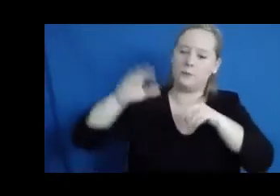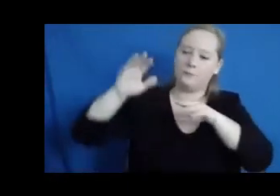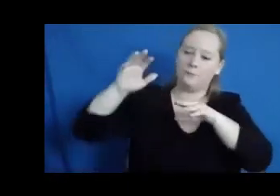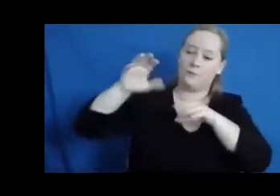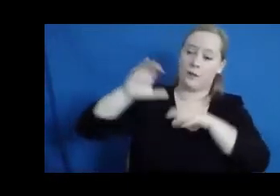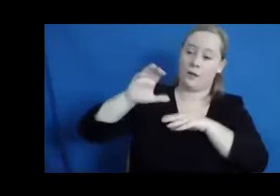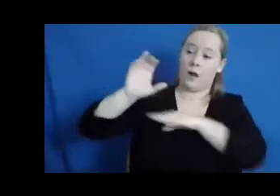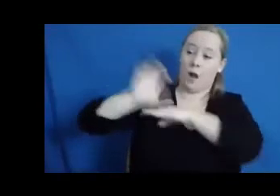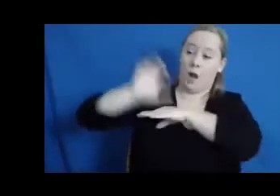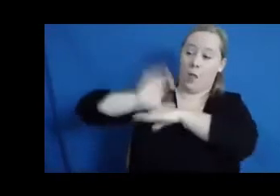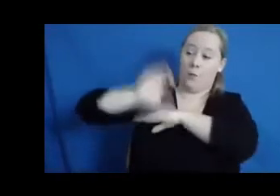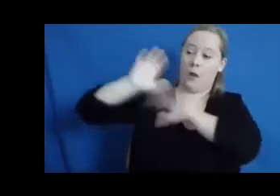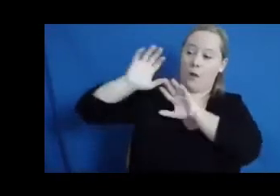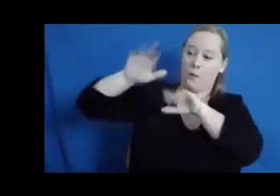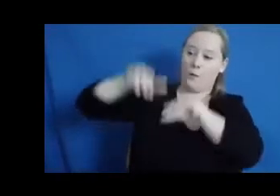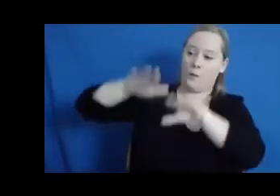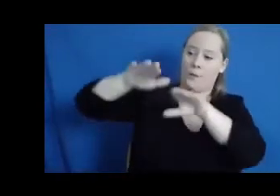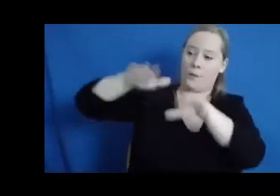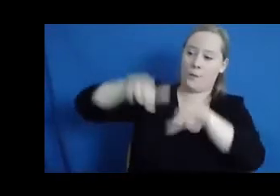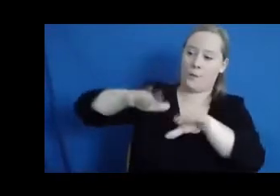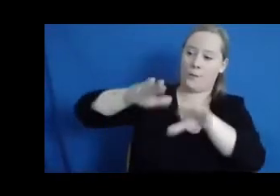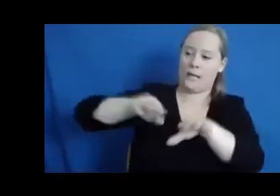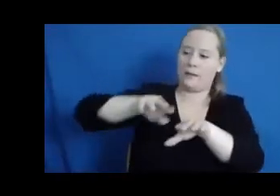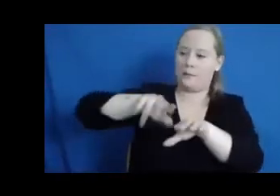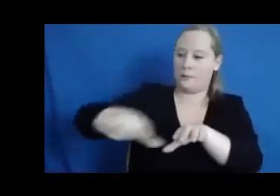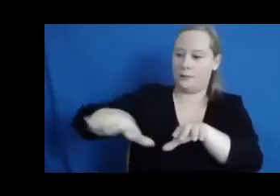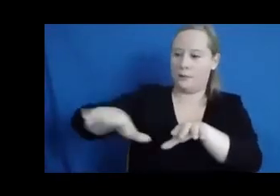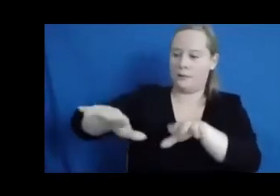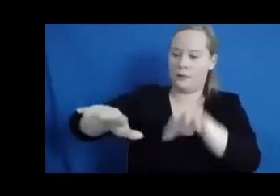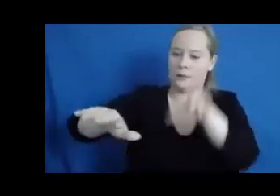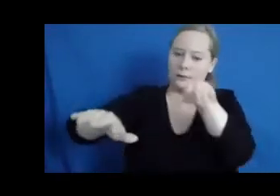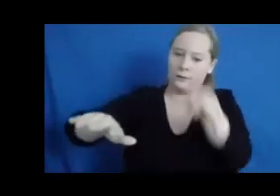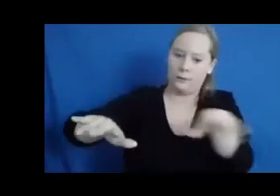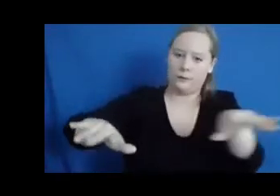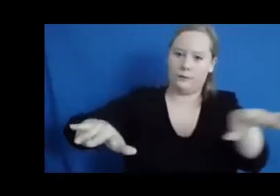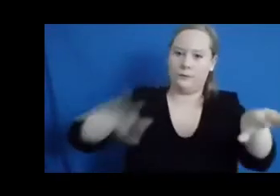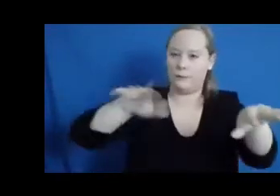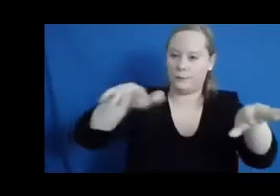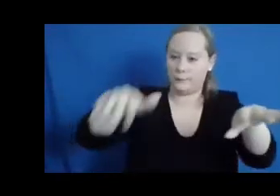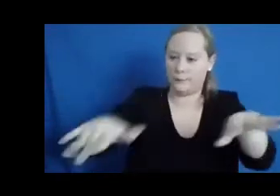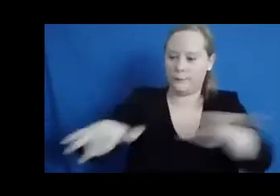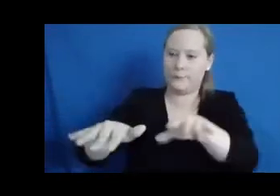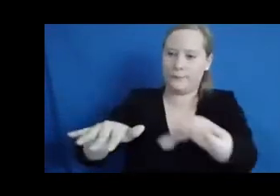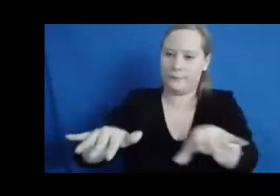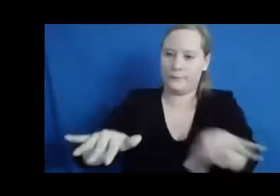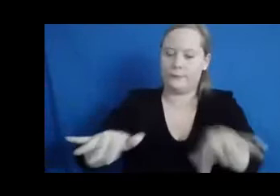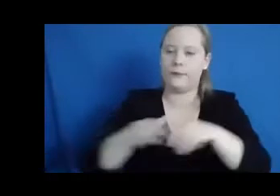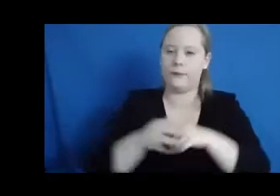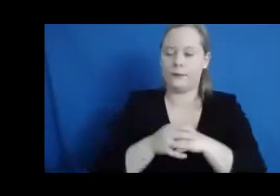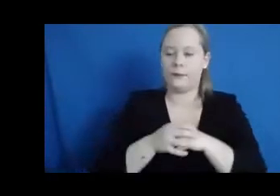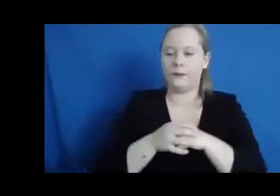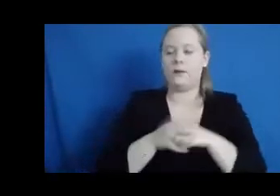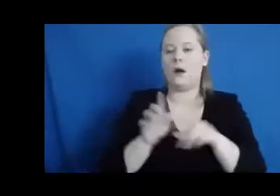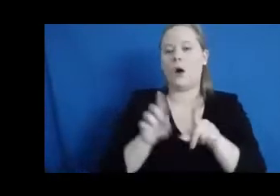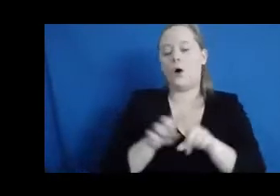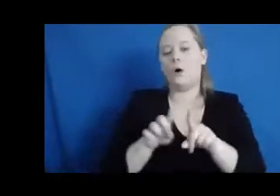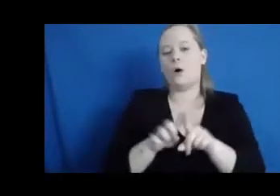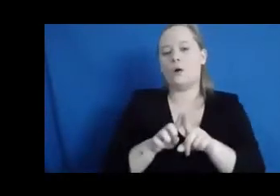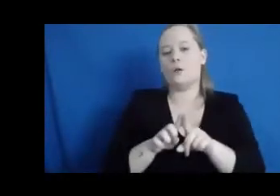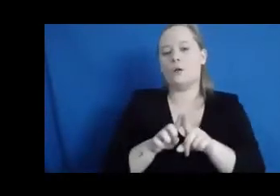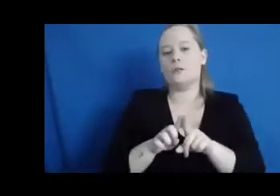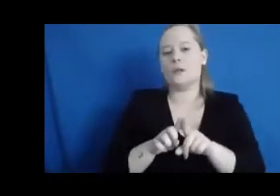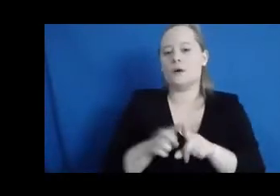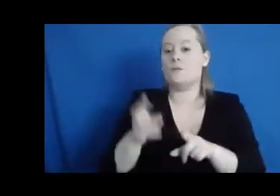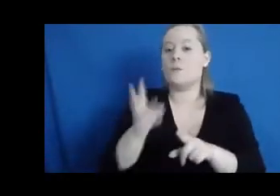is distributed in multiple diversions in irrigation works, as well as into reservoirs for drinking